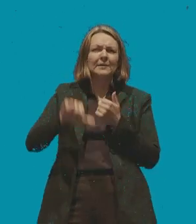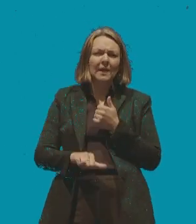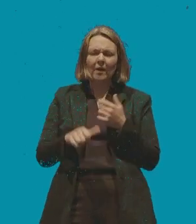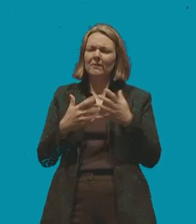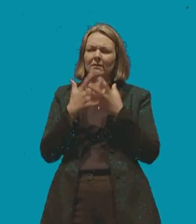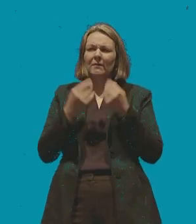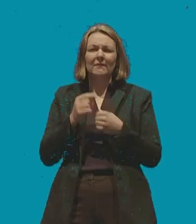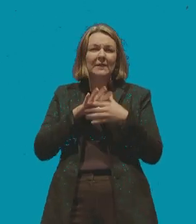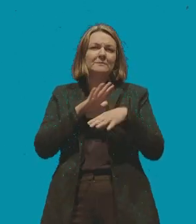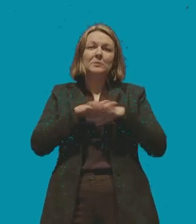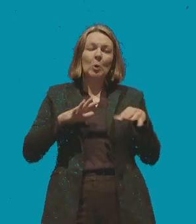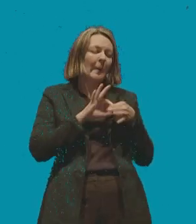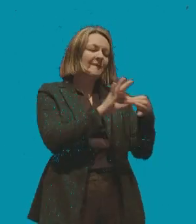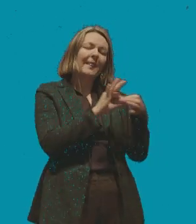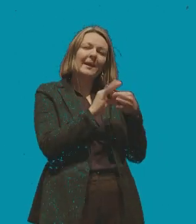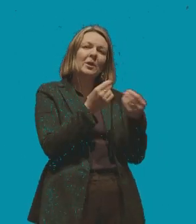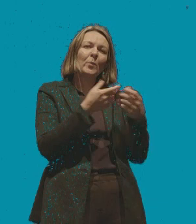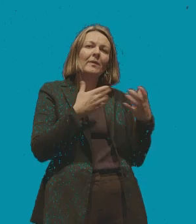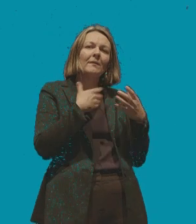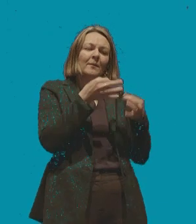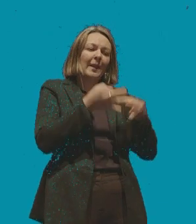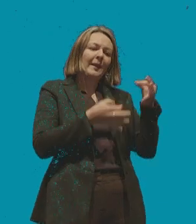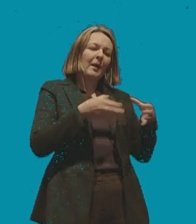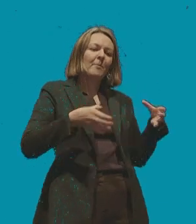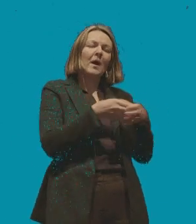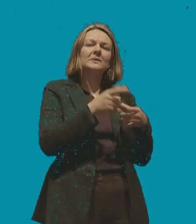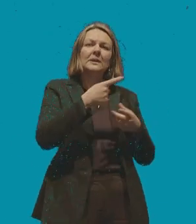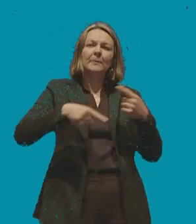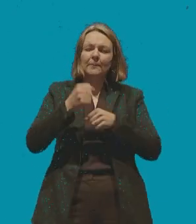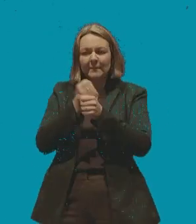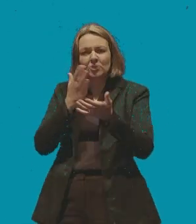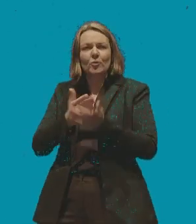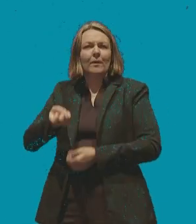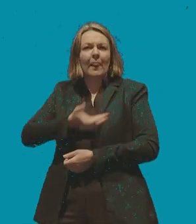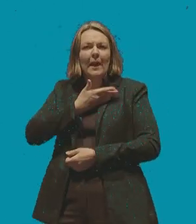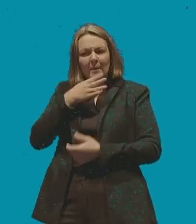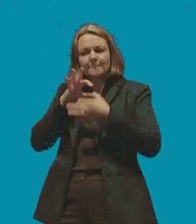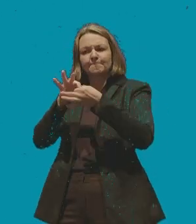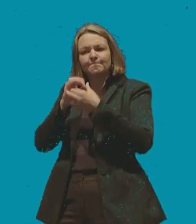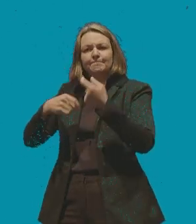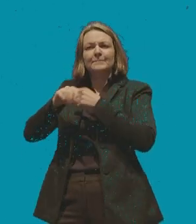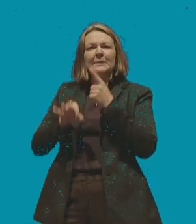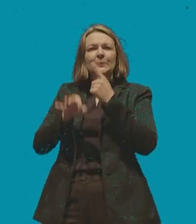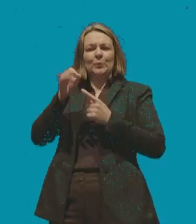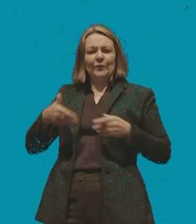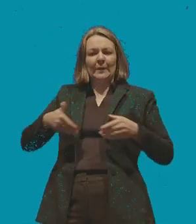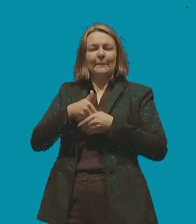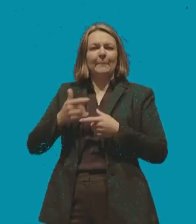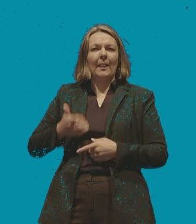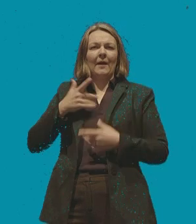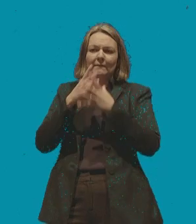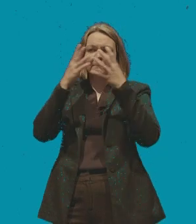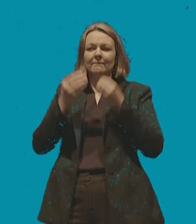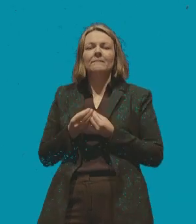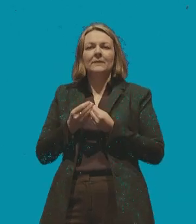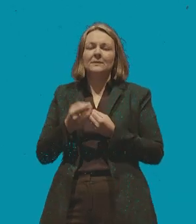affiliated, let's commit ourselves to ensure that a Labour government improves the lives of our members. So, Conference, with a pivotal and defining